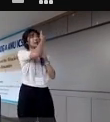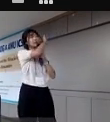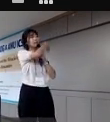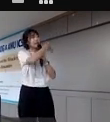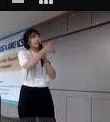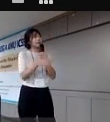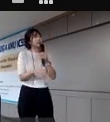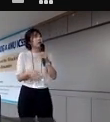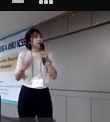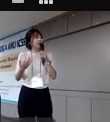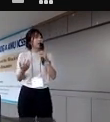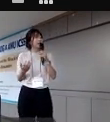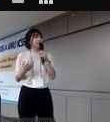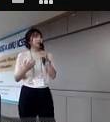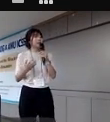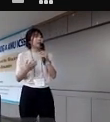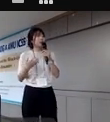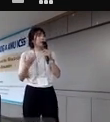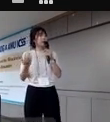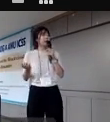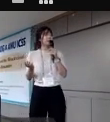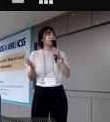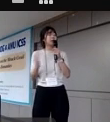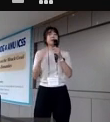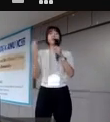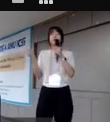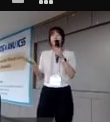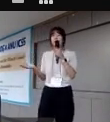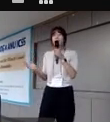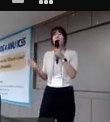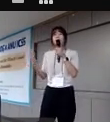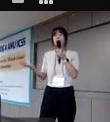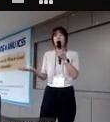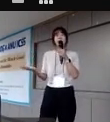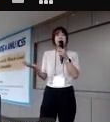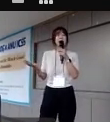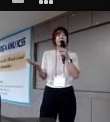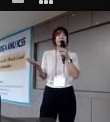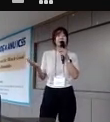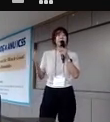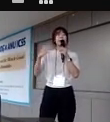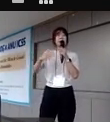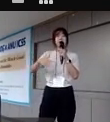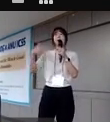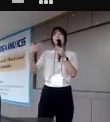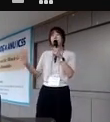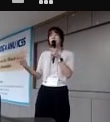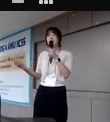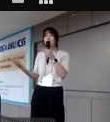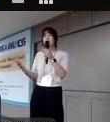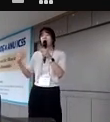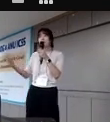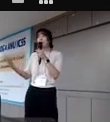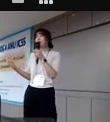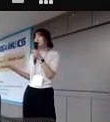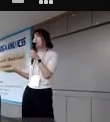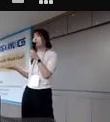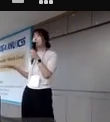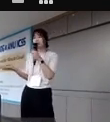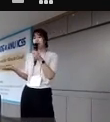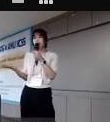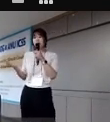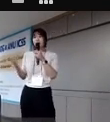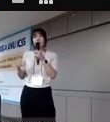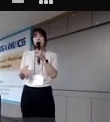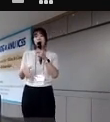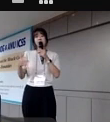on these findings, they conclude that modification is fully gestural. It's not a syntactic agreement that is obligatory given to every instance of